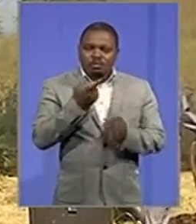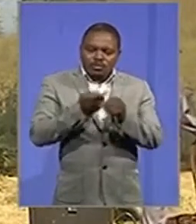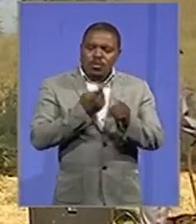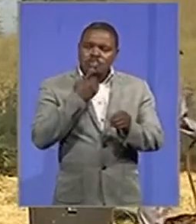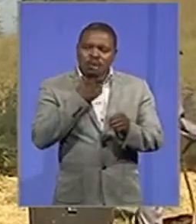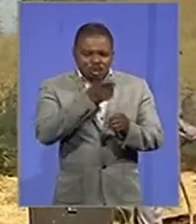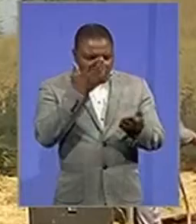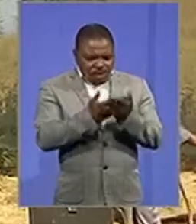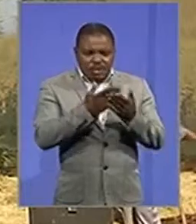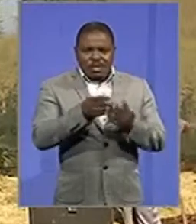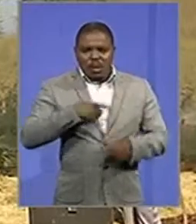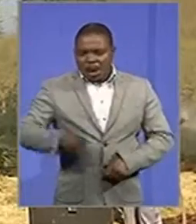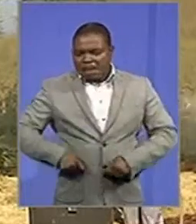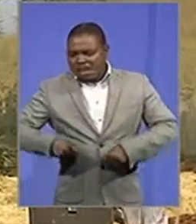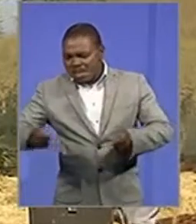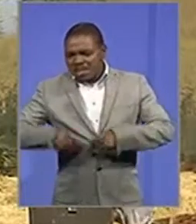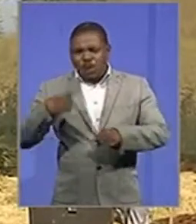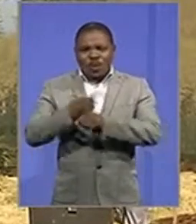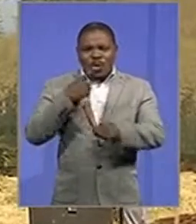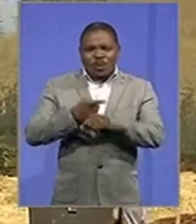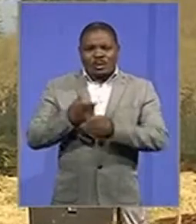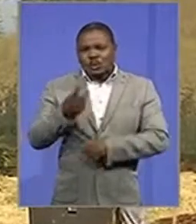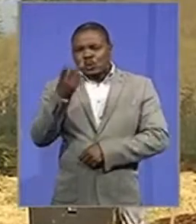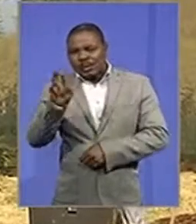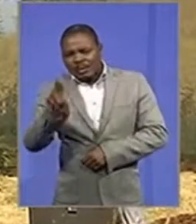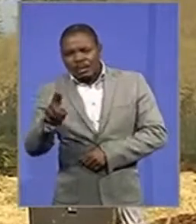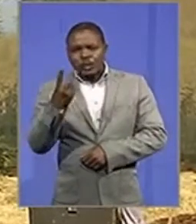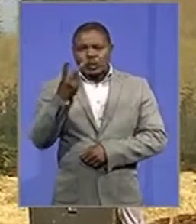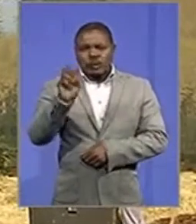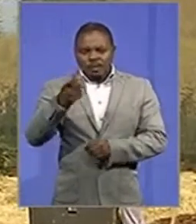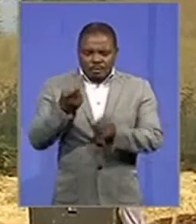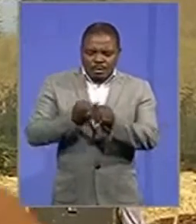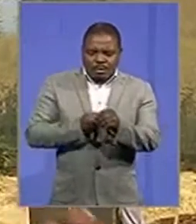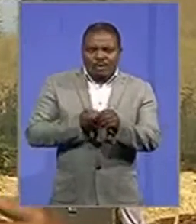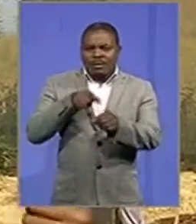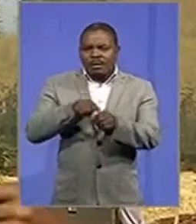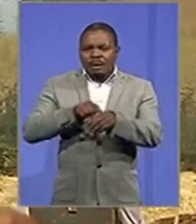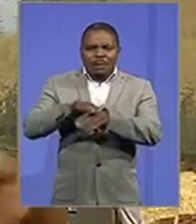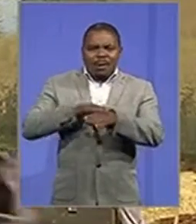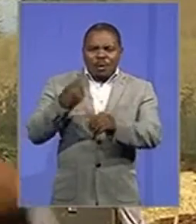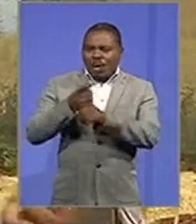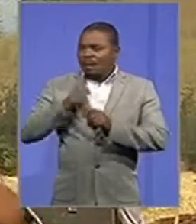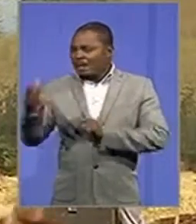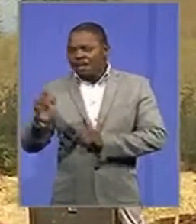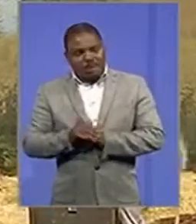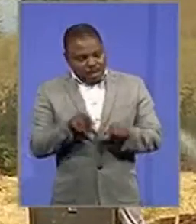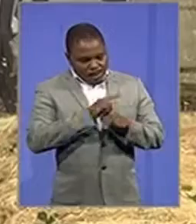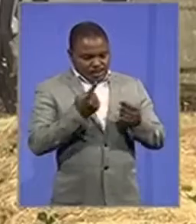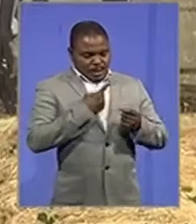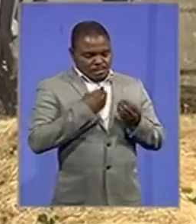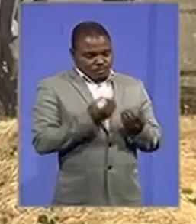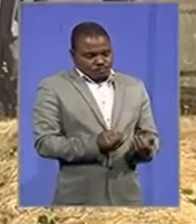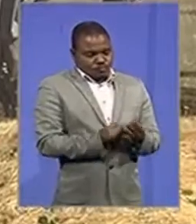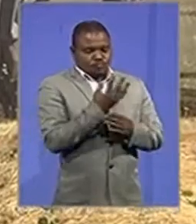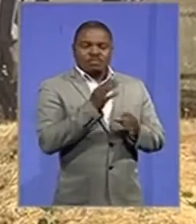jalo na le go no pop out 20 rand every time you want tomato 20 rand every time ba tla ditapole and the way re bonang ka teng moro wa naga wawa